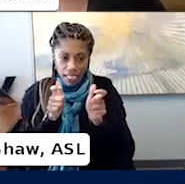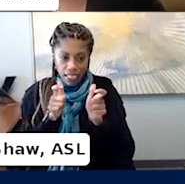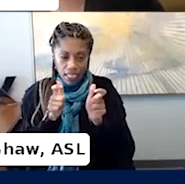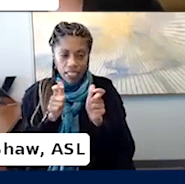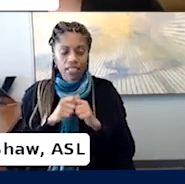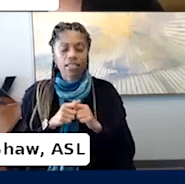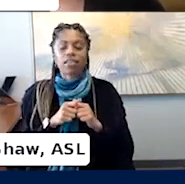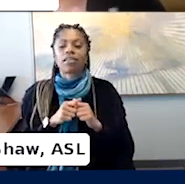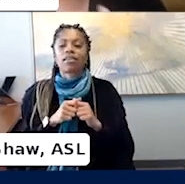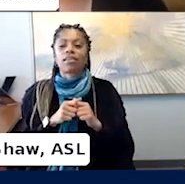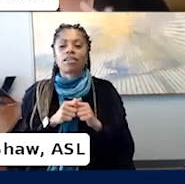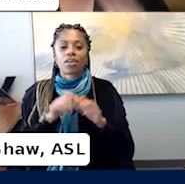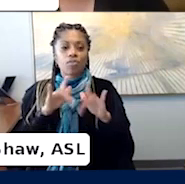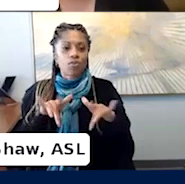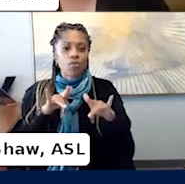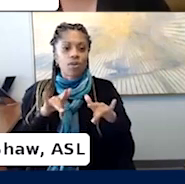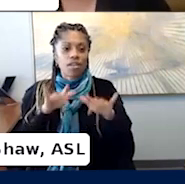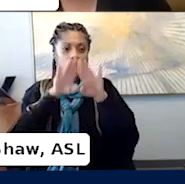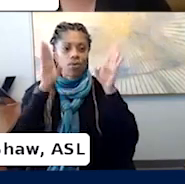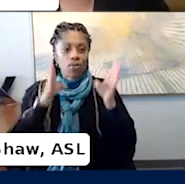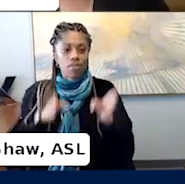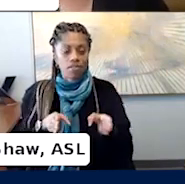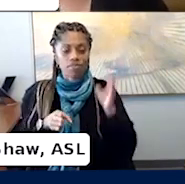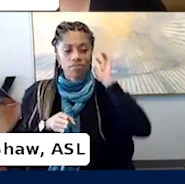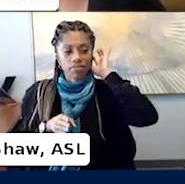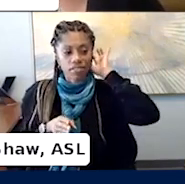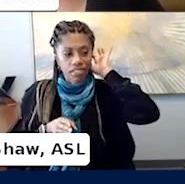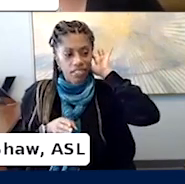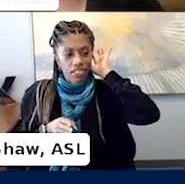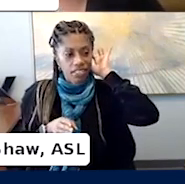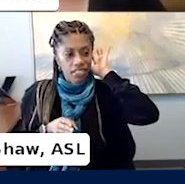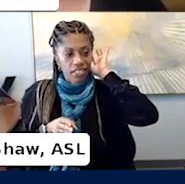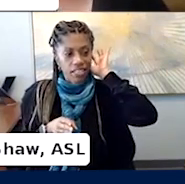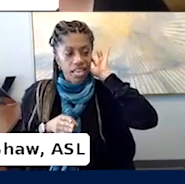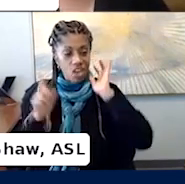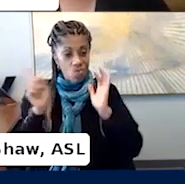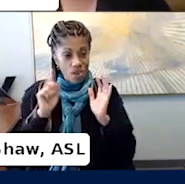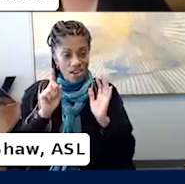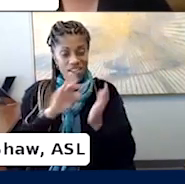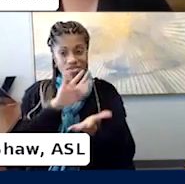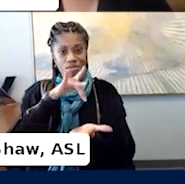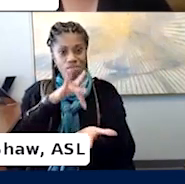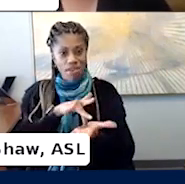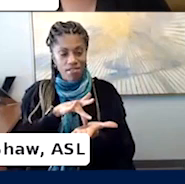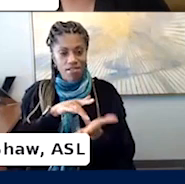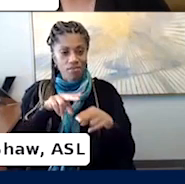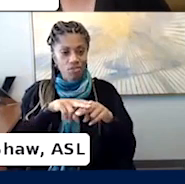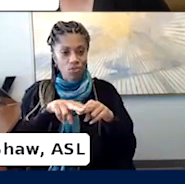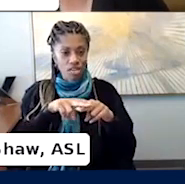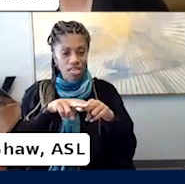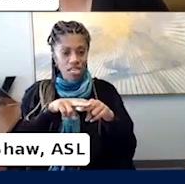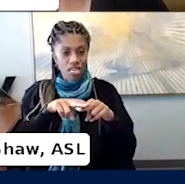Terminal in New York. And Josh was in 8th grade at the time. He was an honors student, but he was having a really tough time